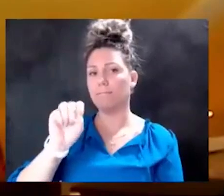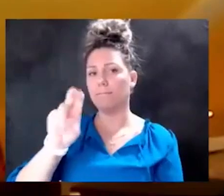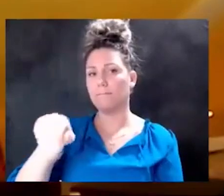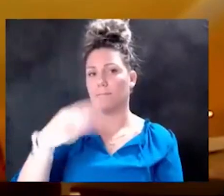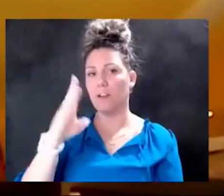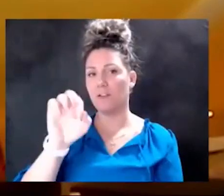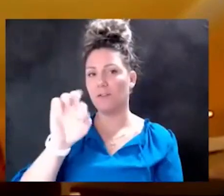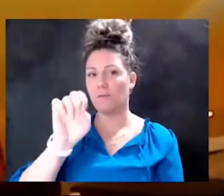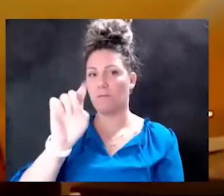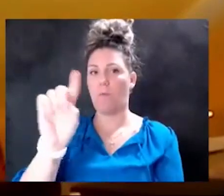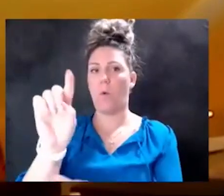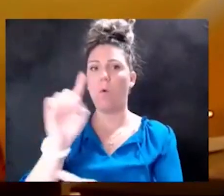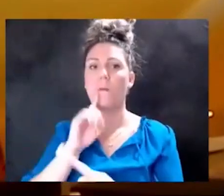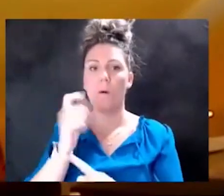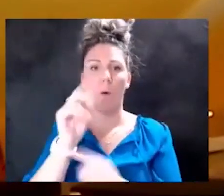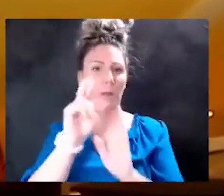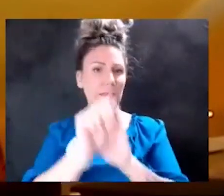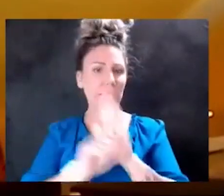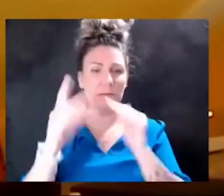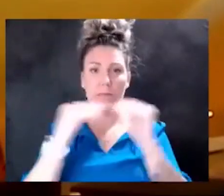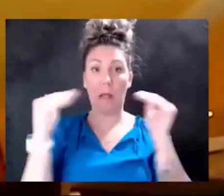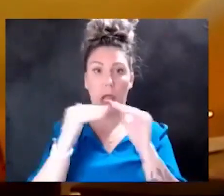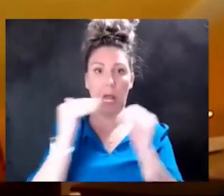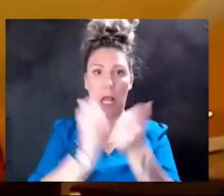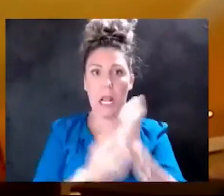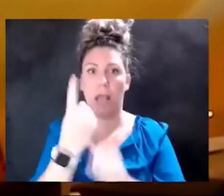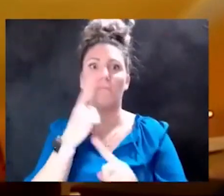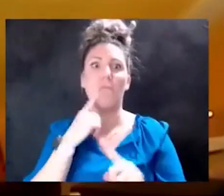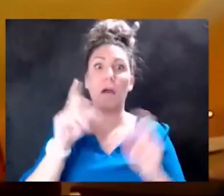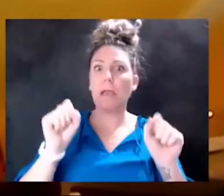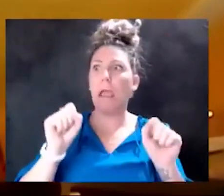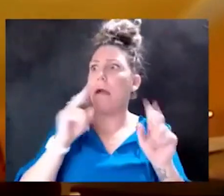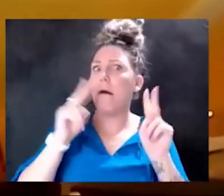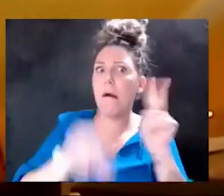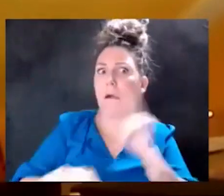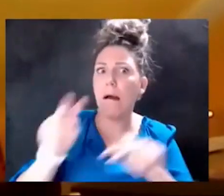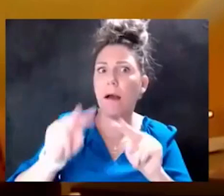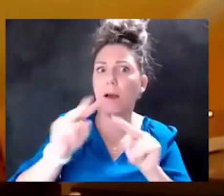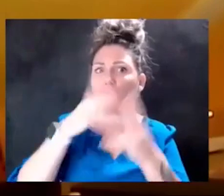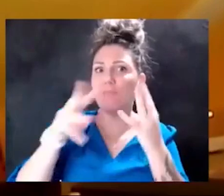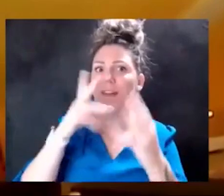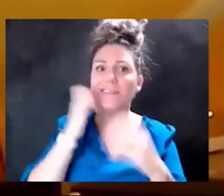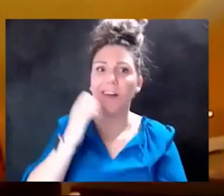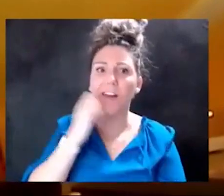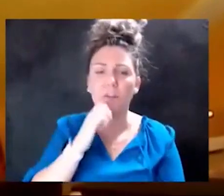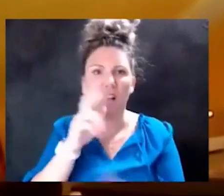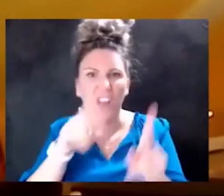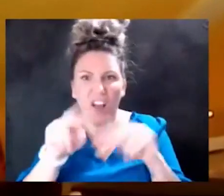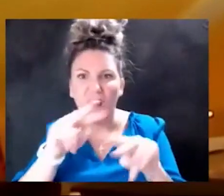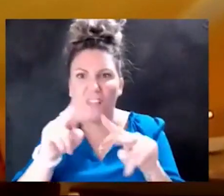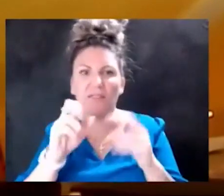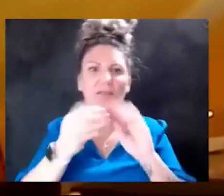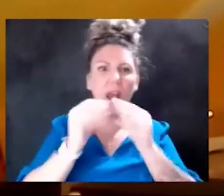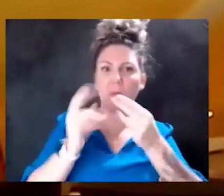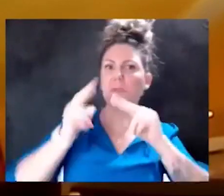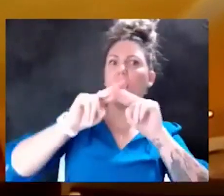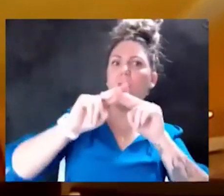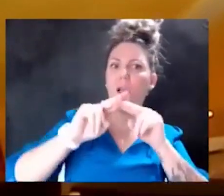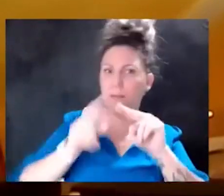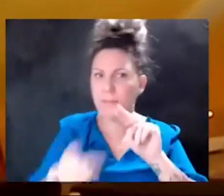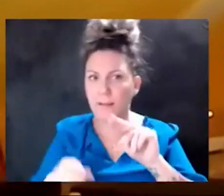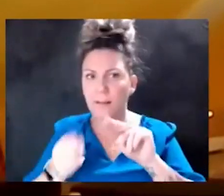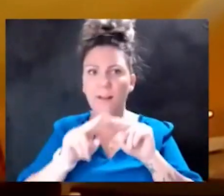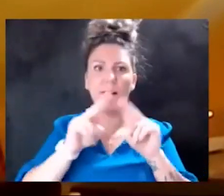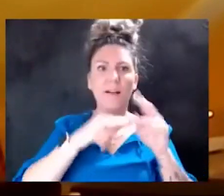state level. Suddenly everybody is a really good graph reader, checking out those graphs every day and seeing those numbers tick up or tick down. And